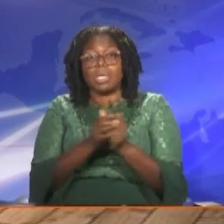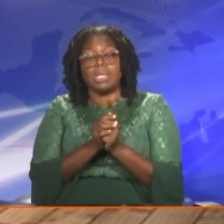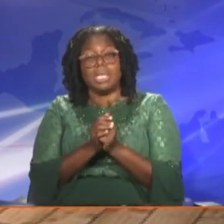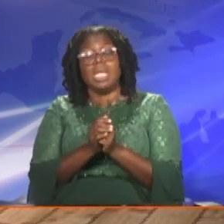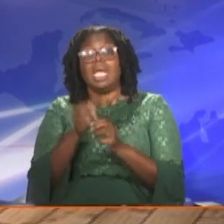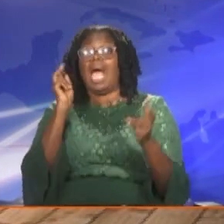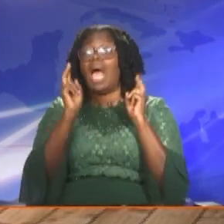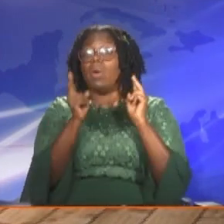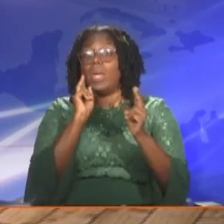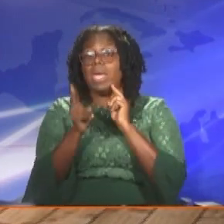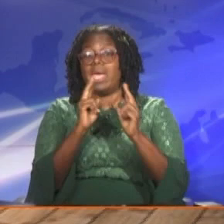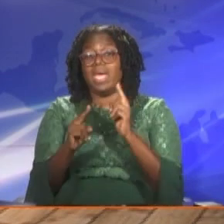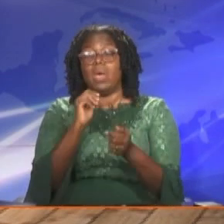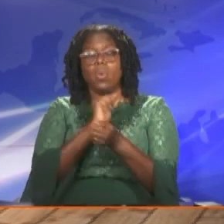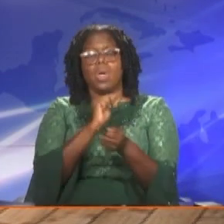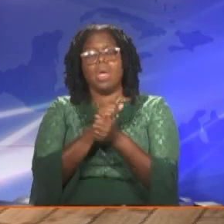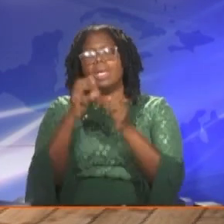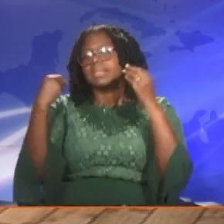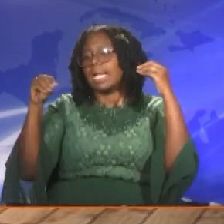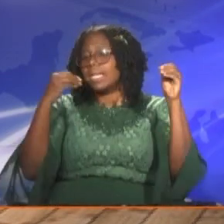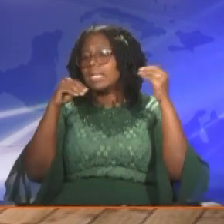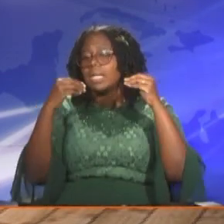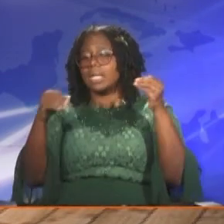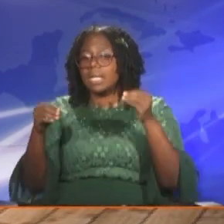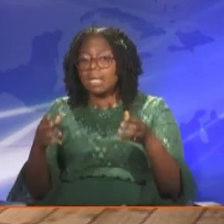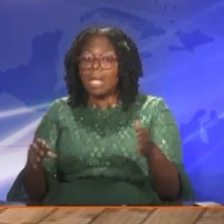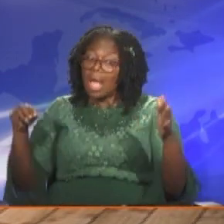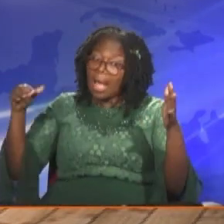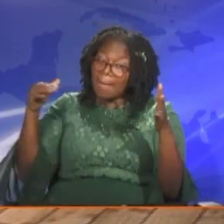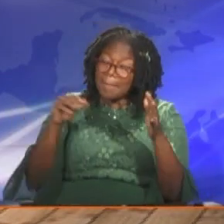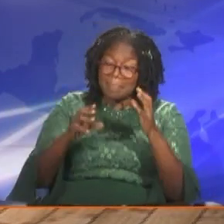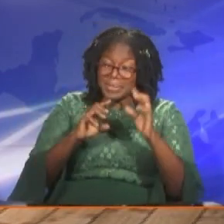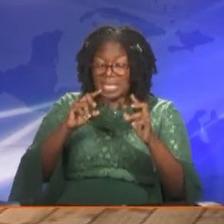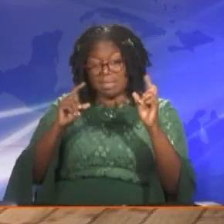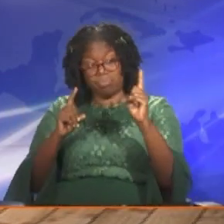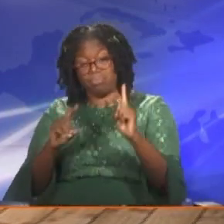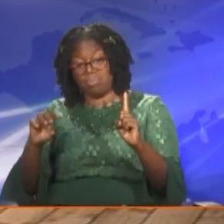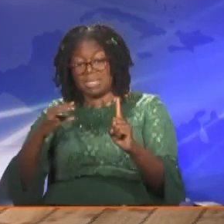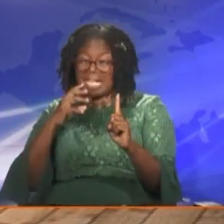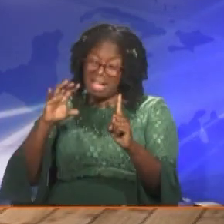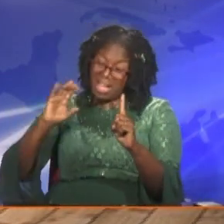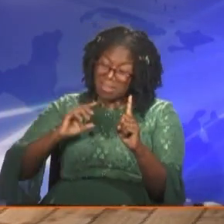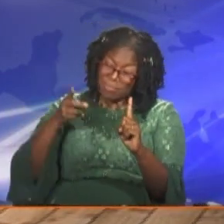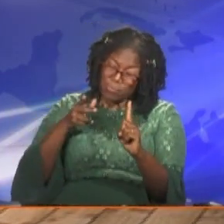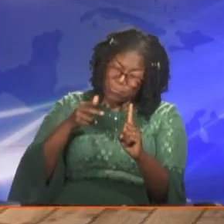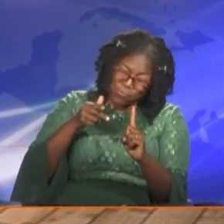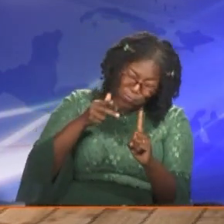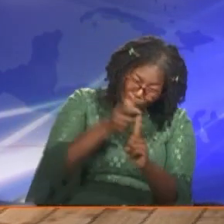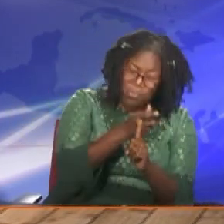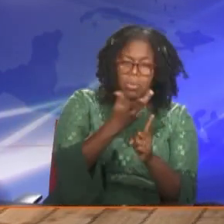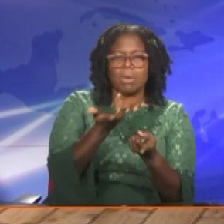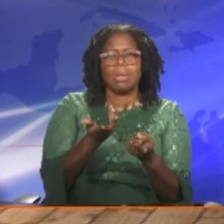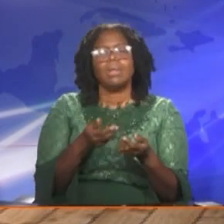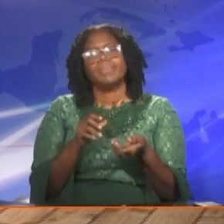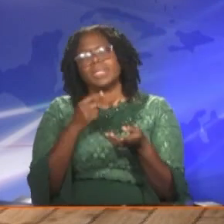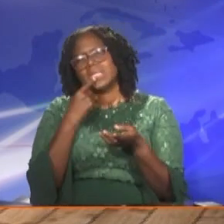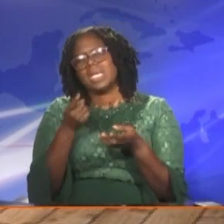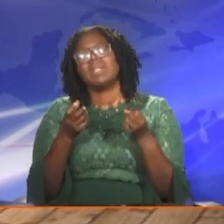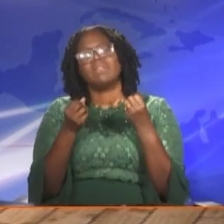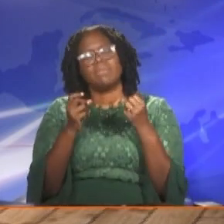vehicle, or they may be exposed to the elements such as the hot sun, rain, etc. So those are some of